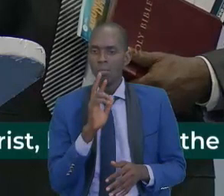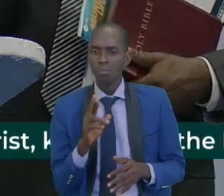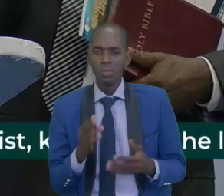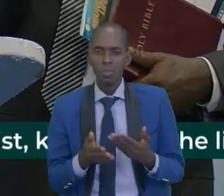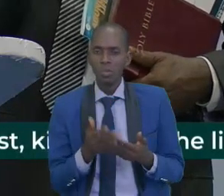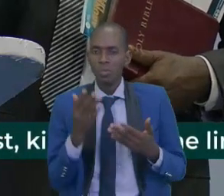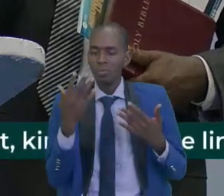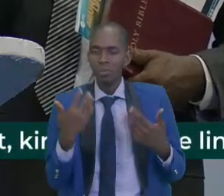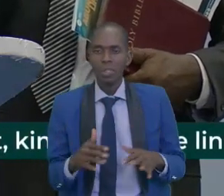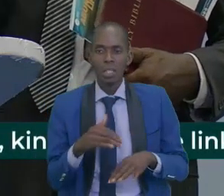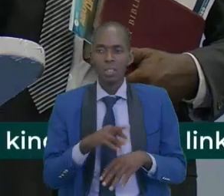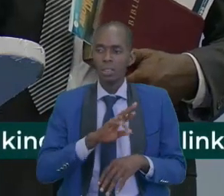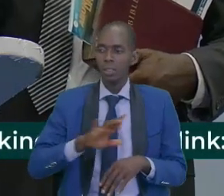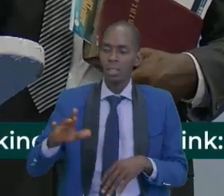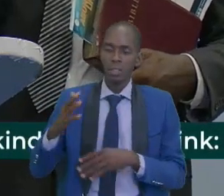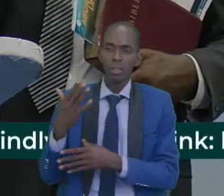hand?